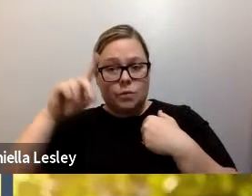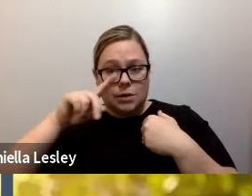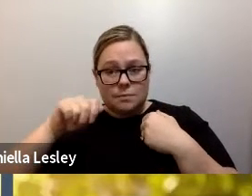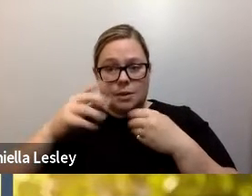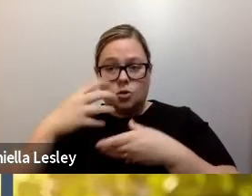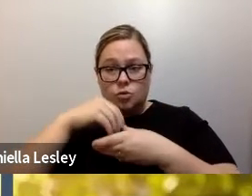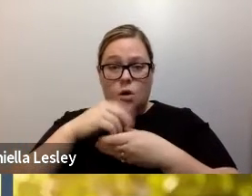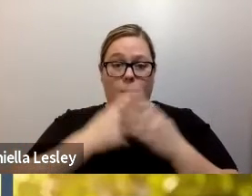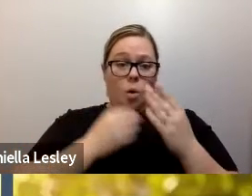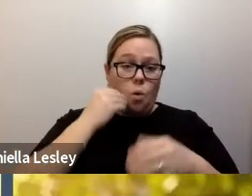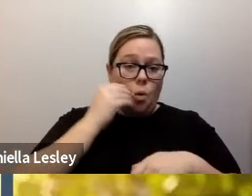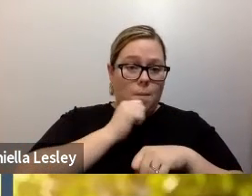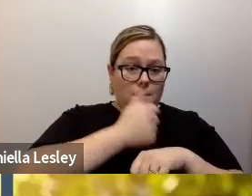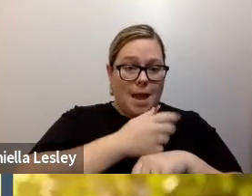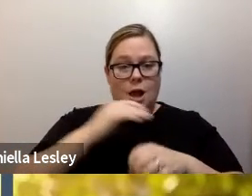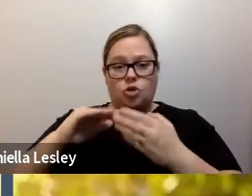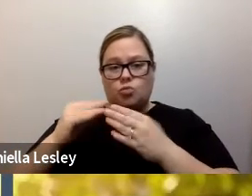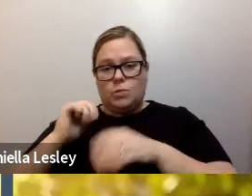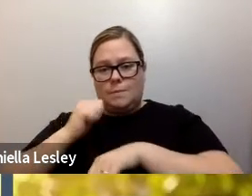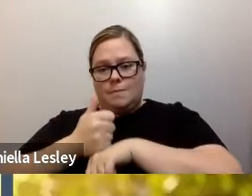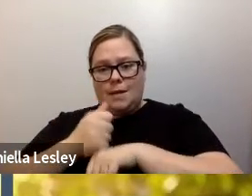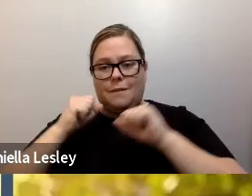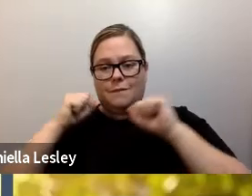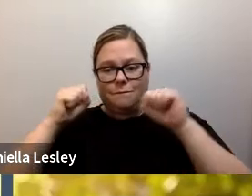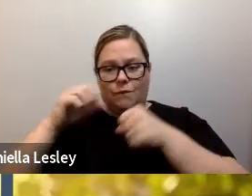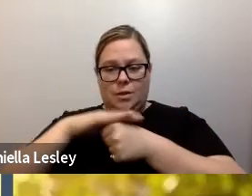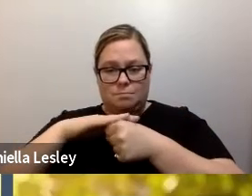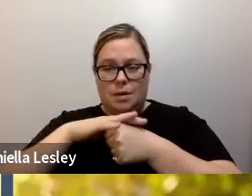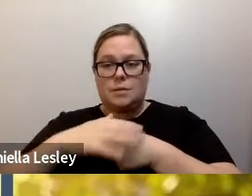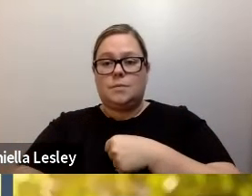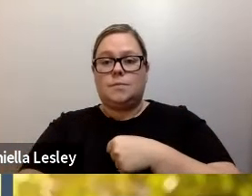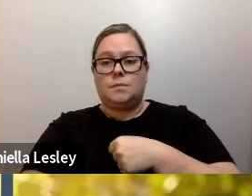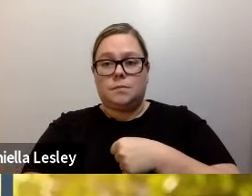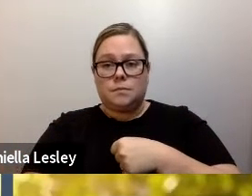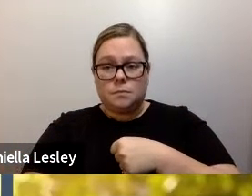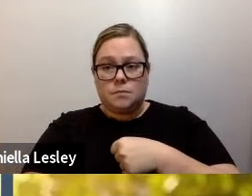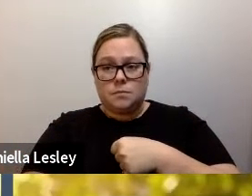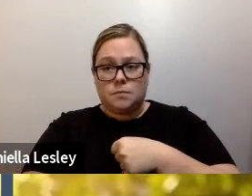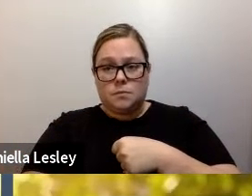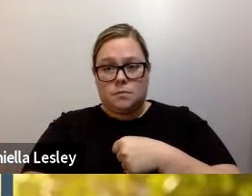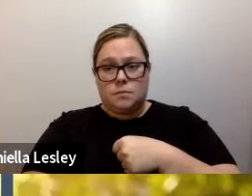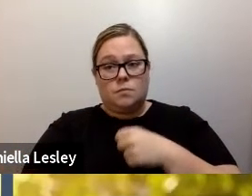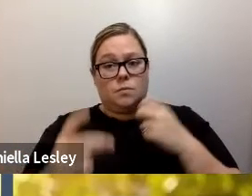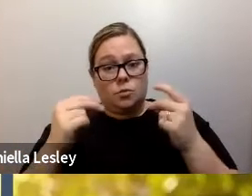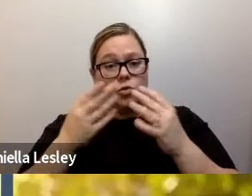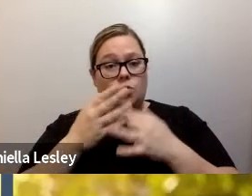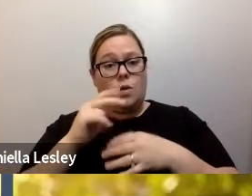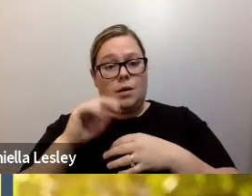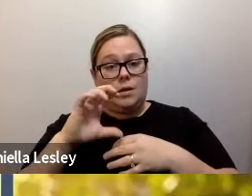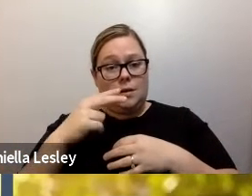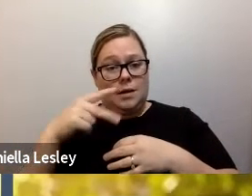both home-based and community-based fitness spaces. And so what we do through NCPAD is we try to meet these